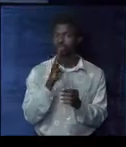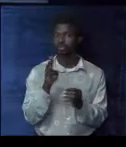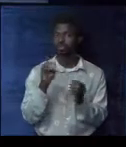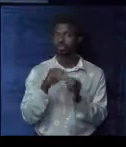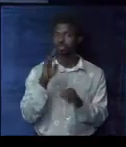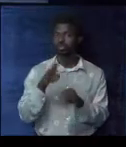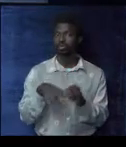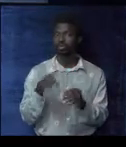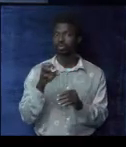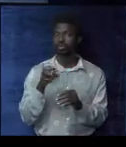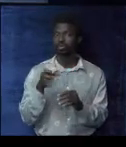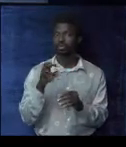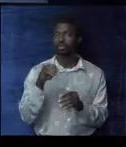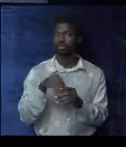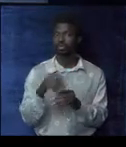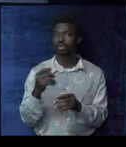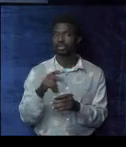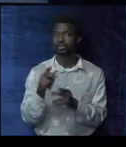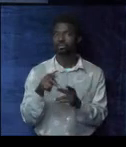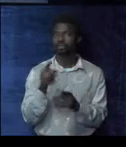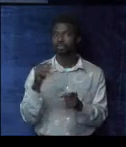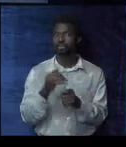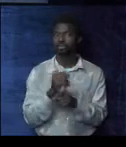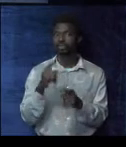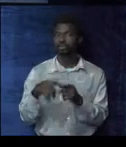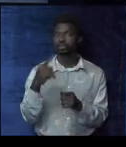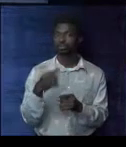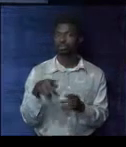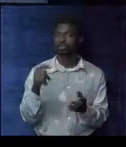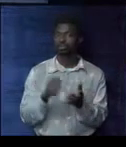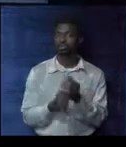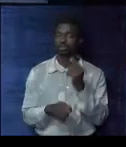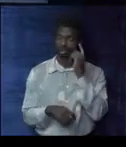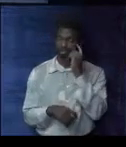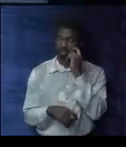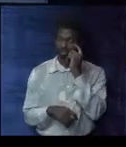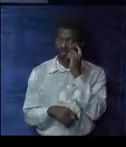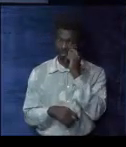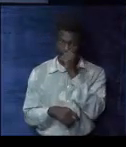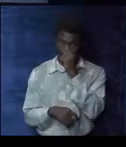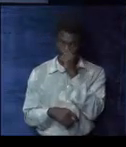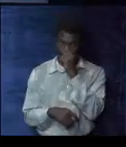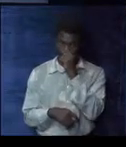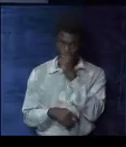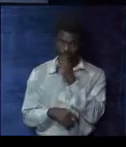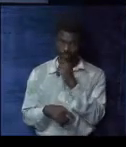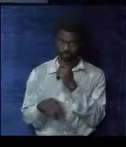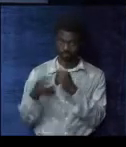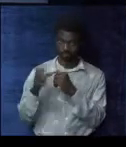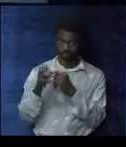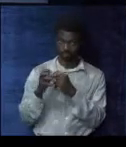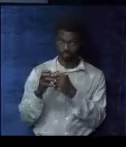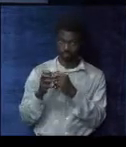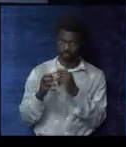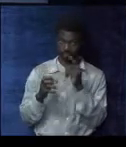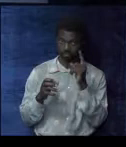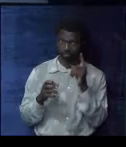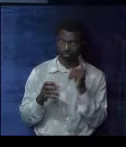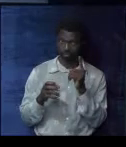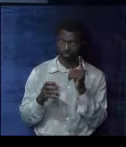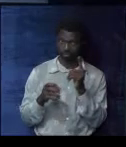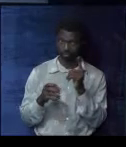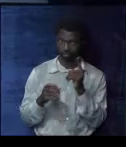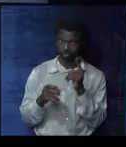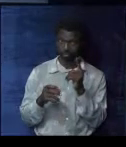because 100 in 10 places you get to the single thousand. Let's count it. Skip count with me, please. Hundreds. Let's